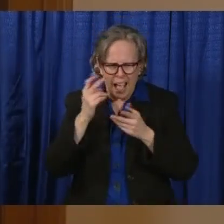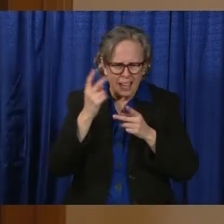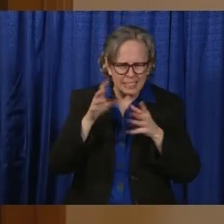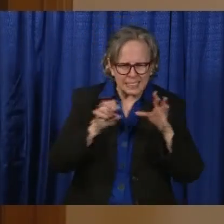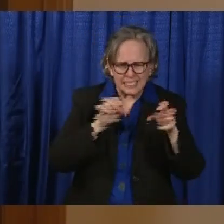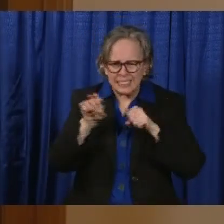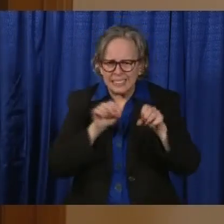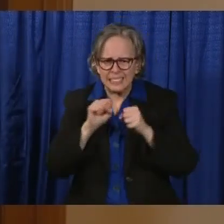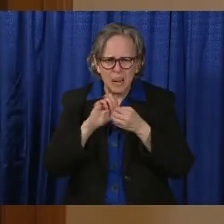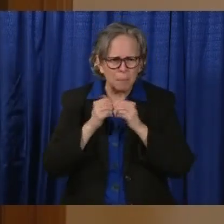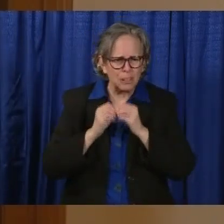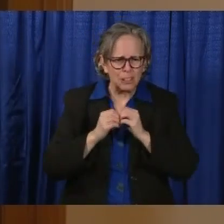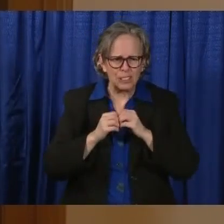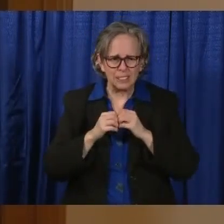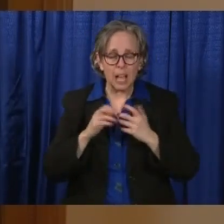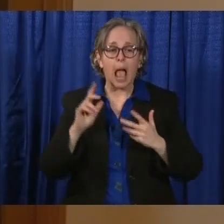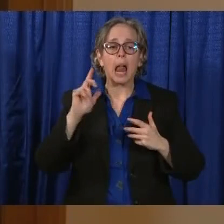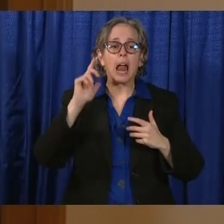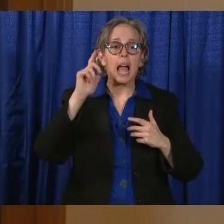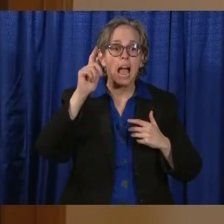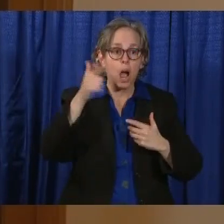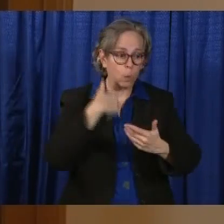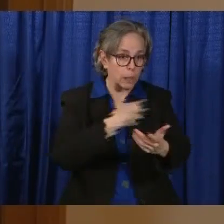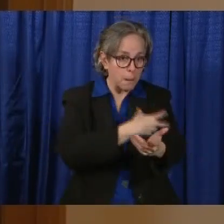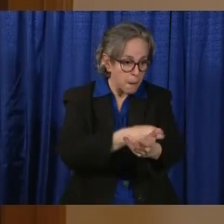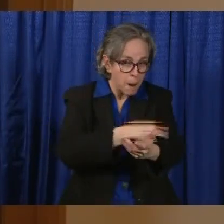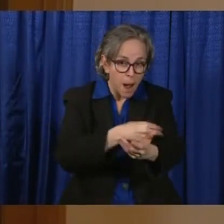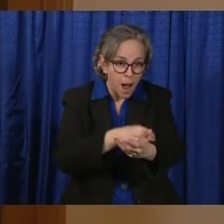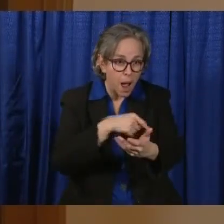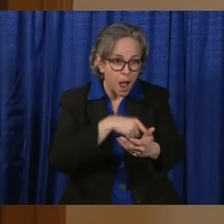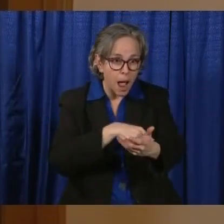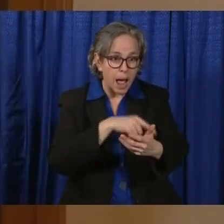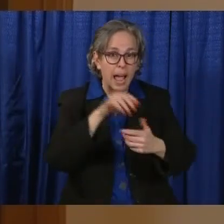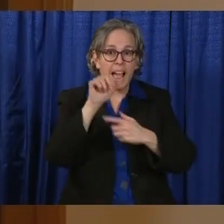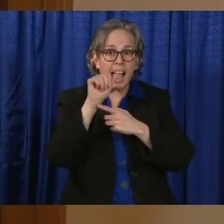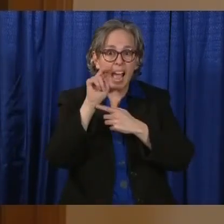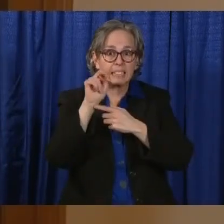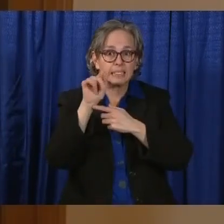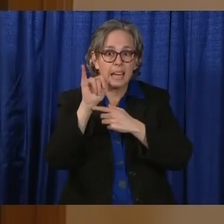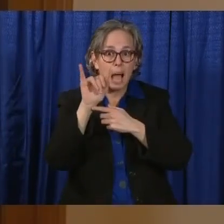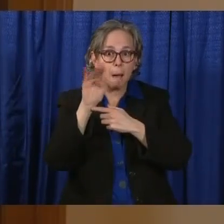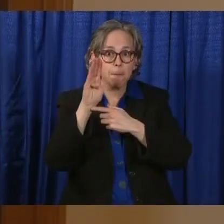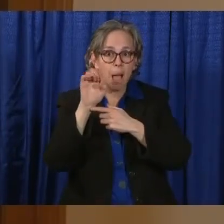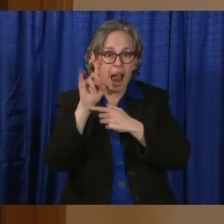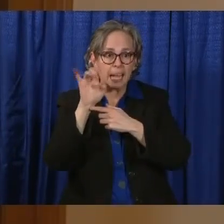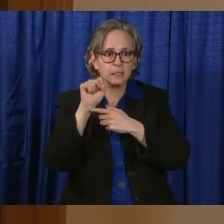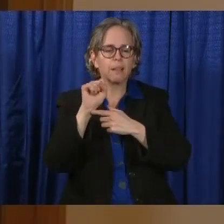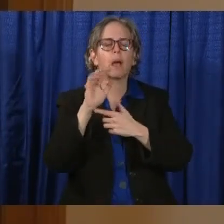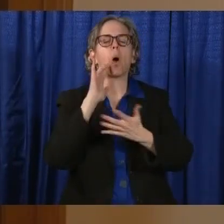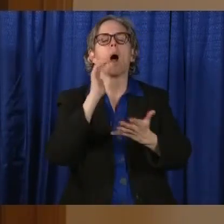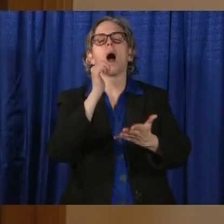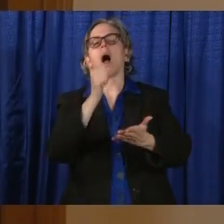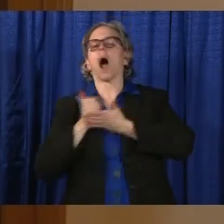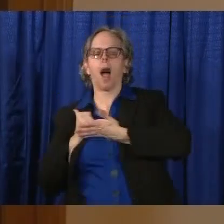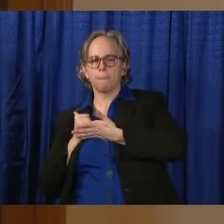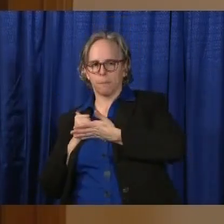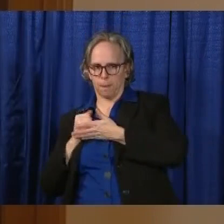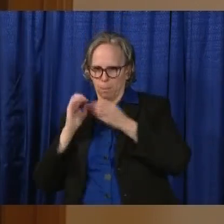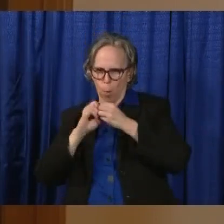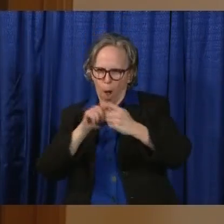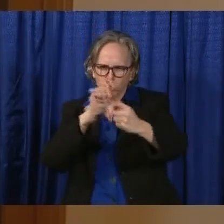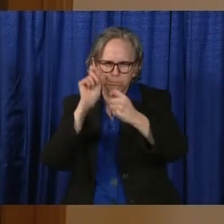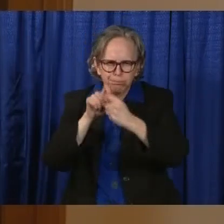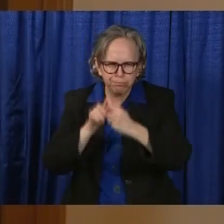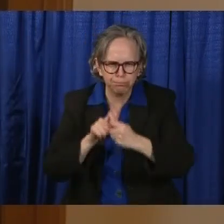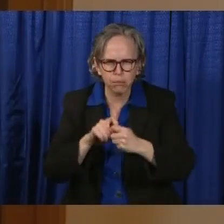serologic testing, we'll get better and better able to do that once we have widespread testing. We will start to give you some of that